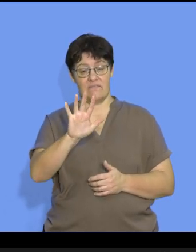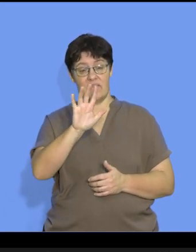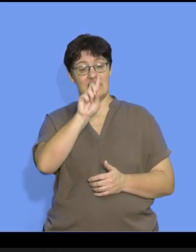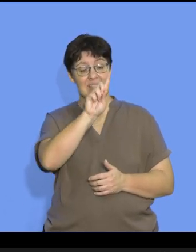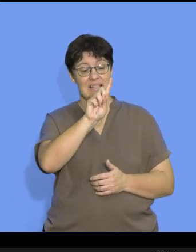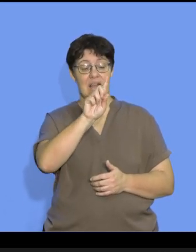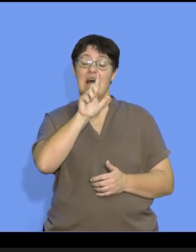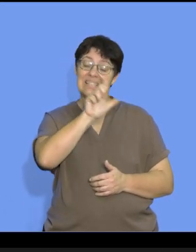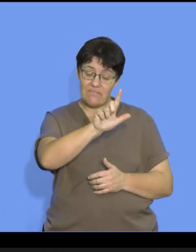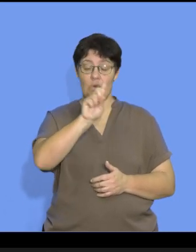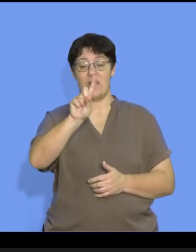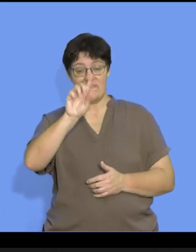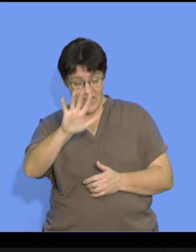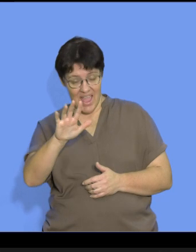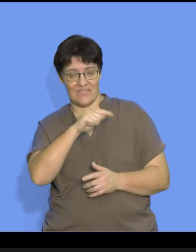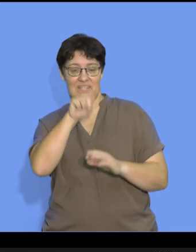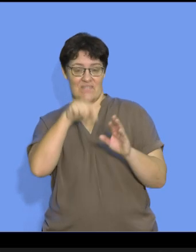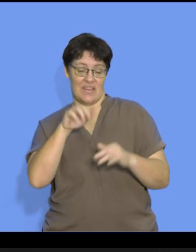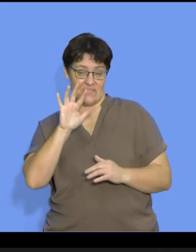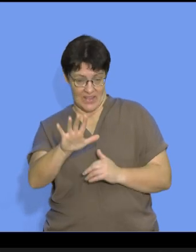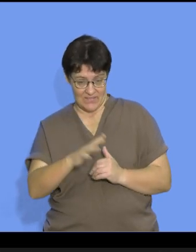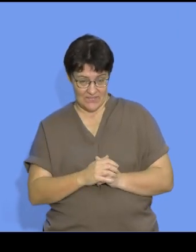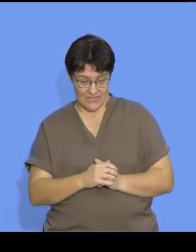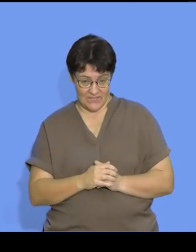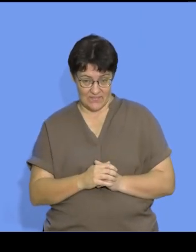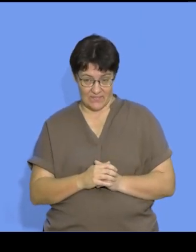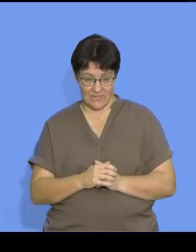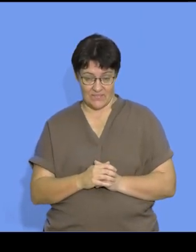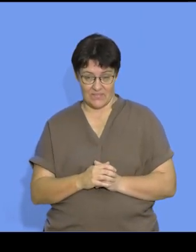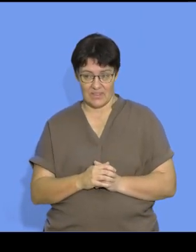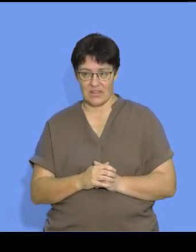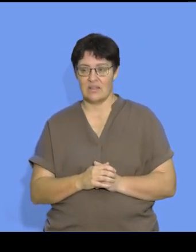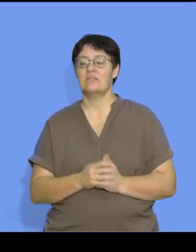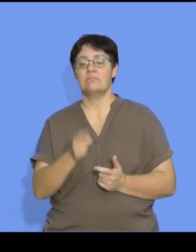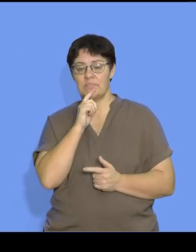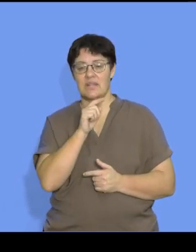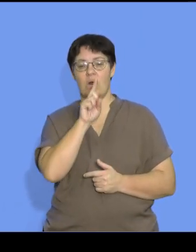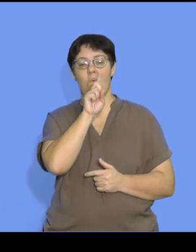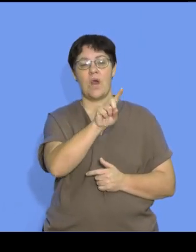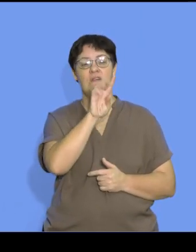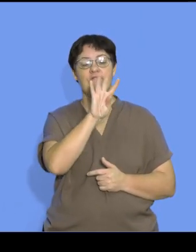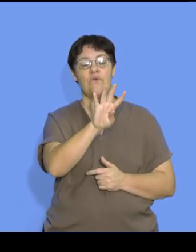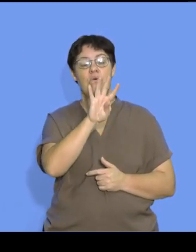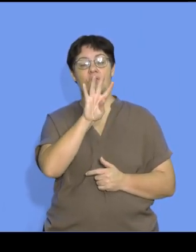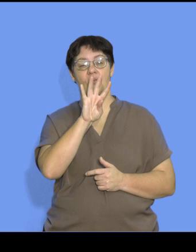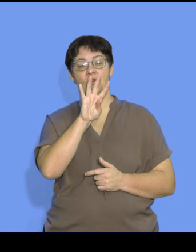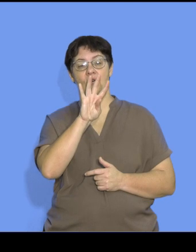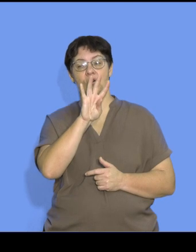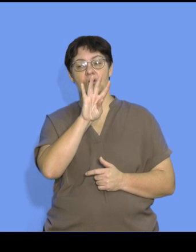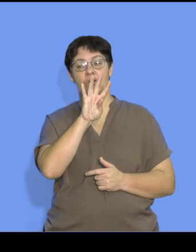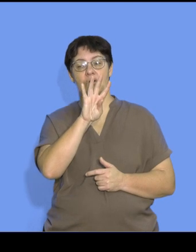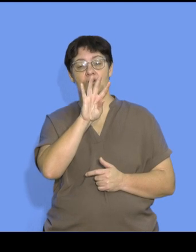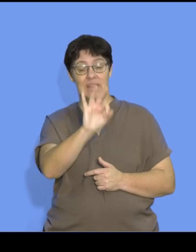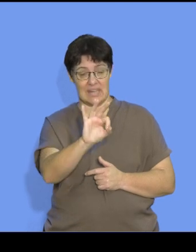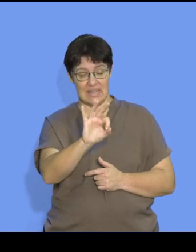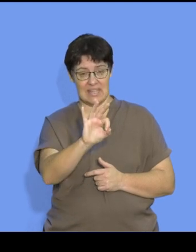715 divided by 5, which means that 143 is equal to